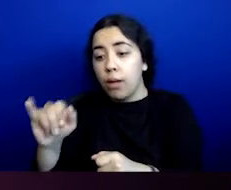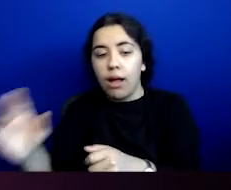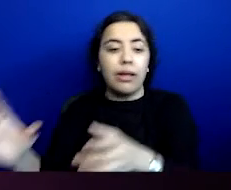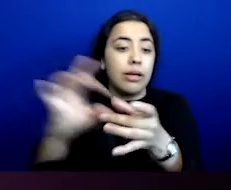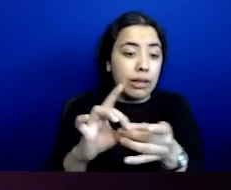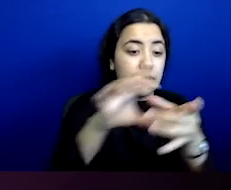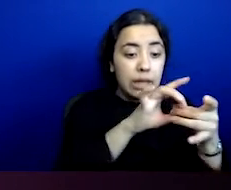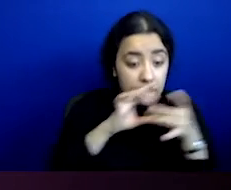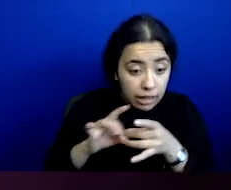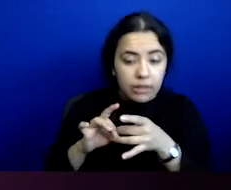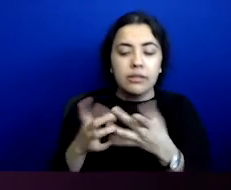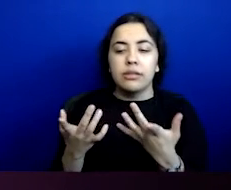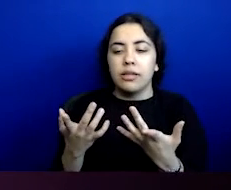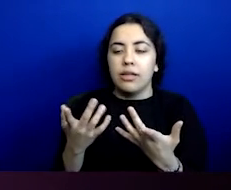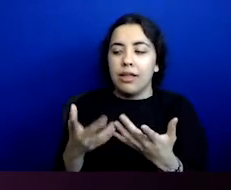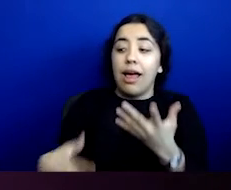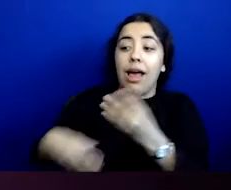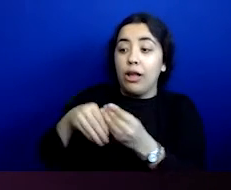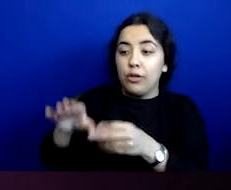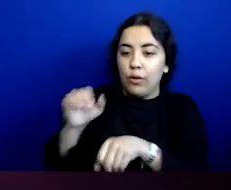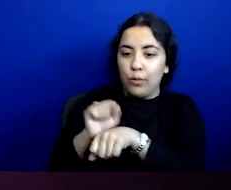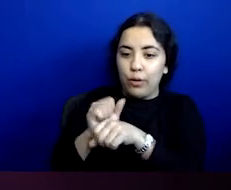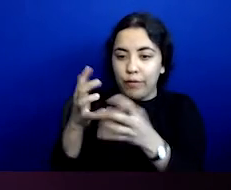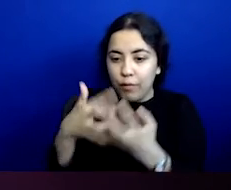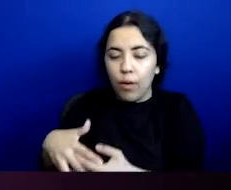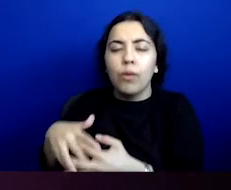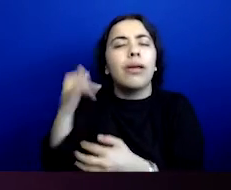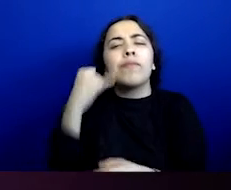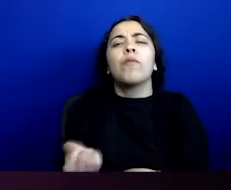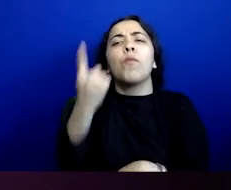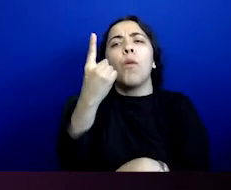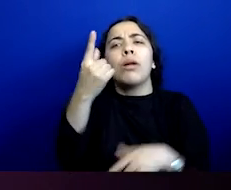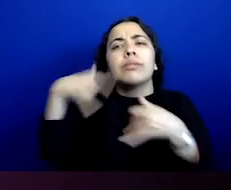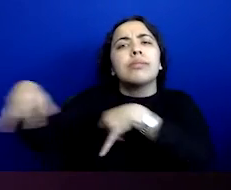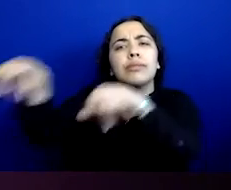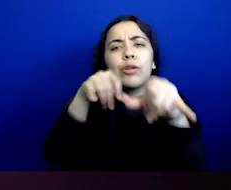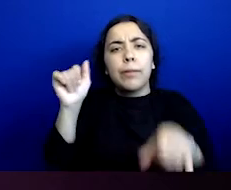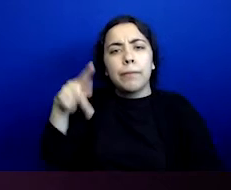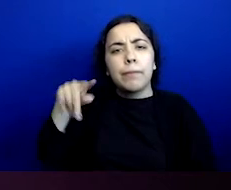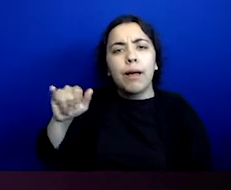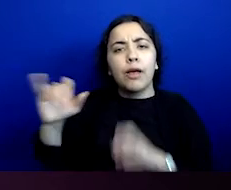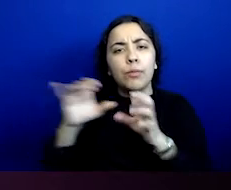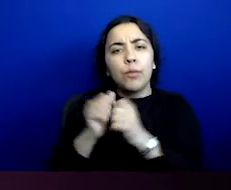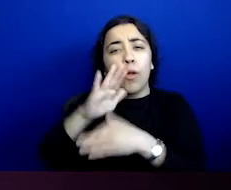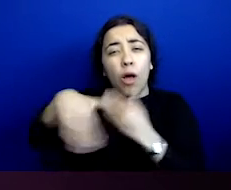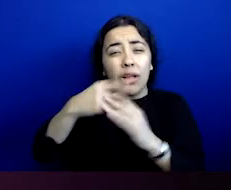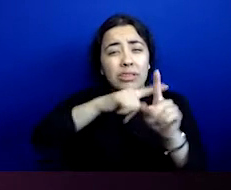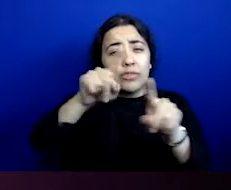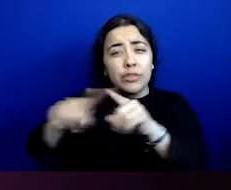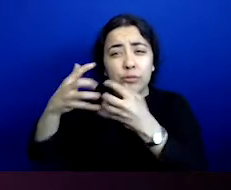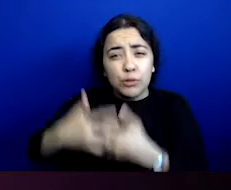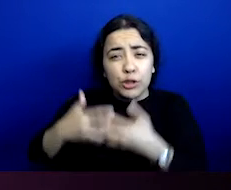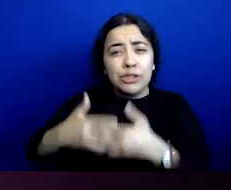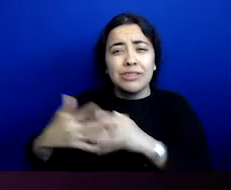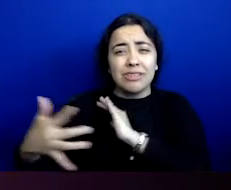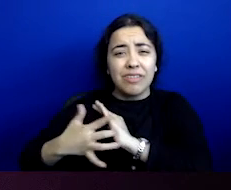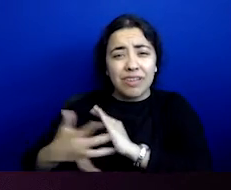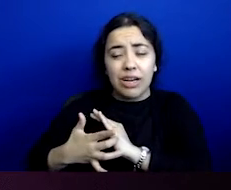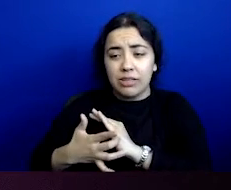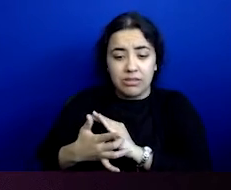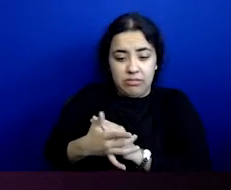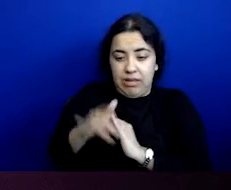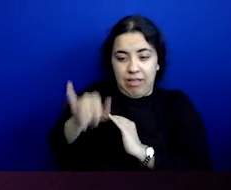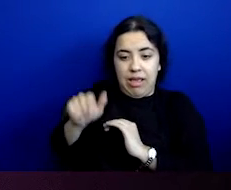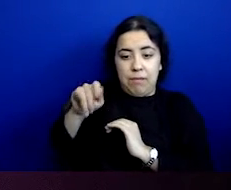something else that adds to their workflow, by creating a single standardized API that communicates with all these different machines and devices and things, they